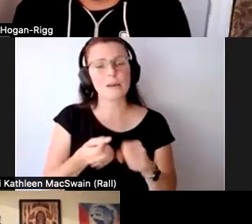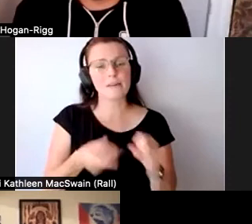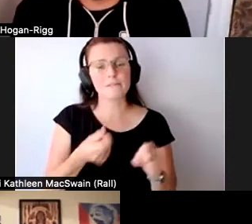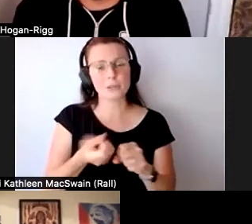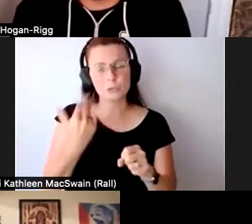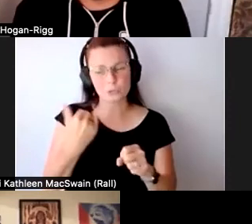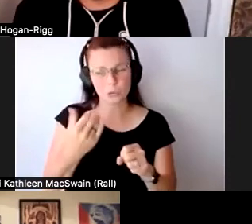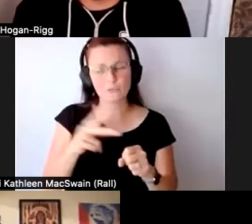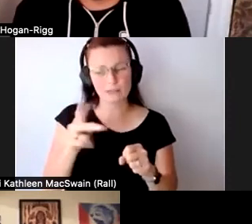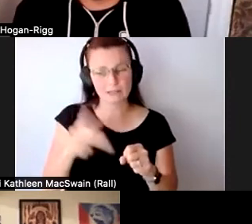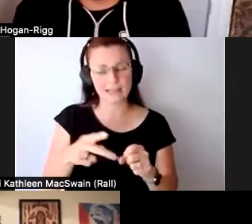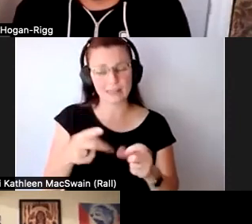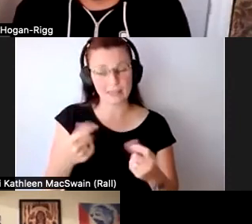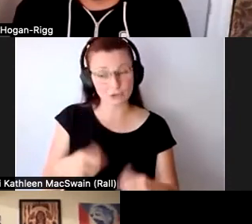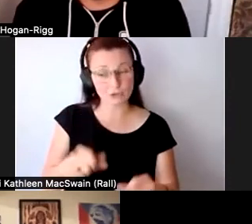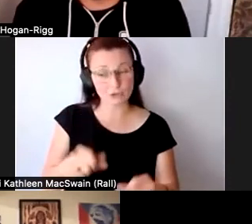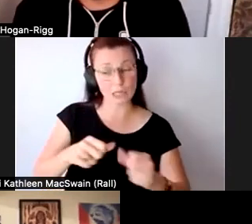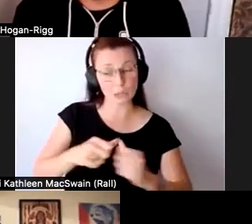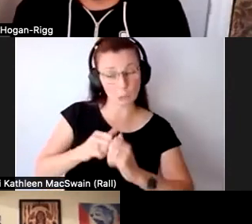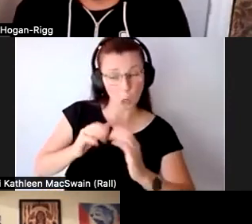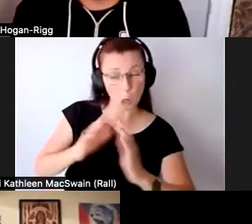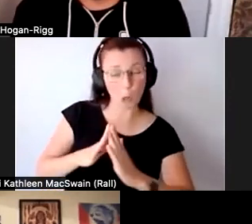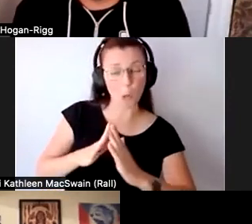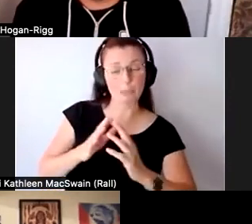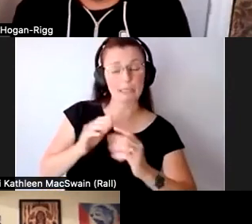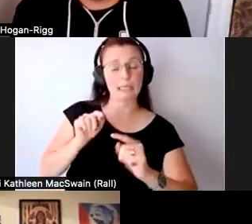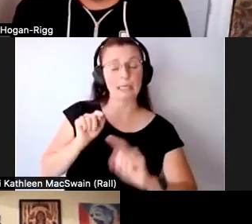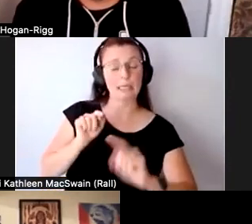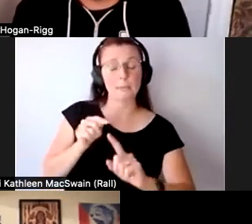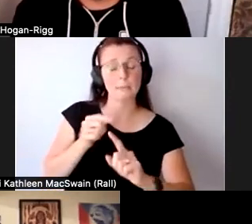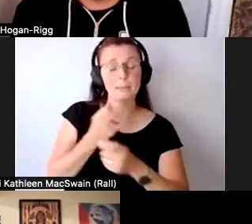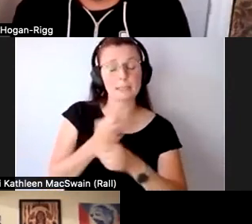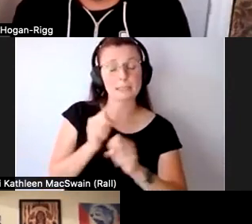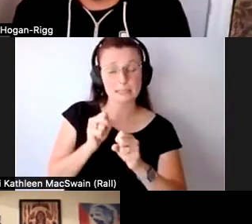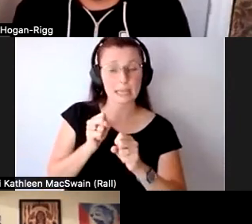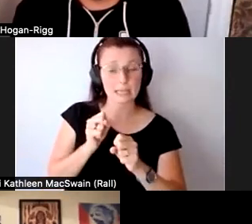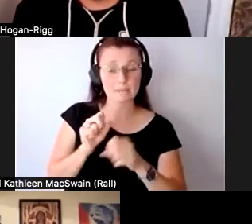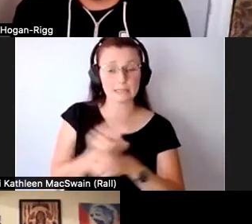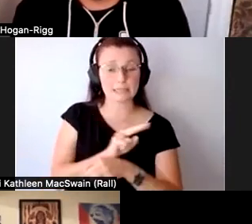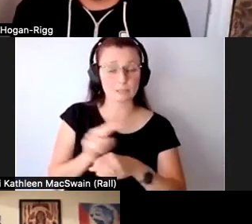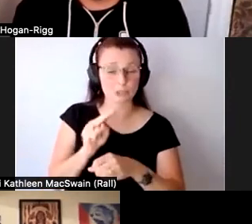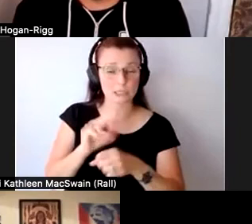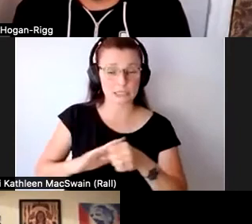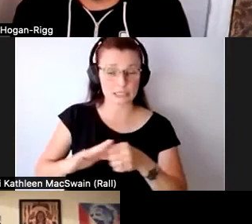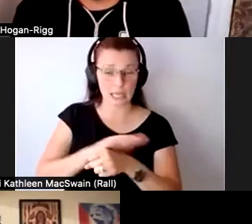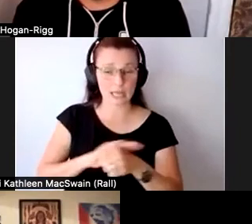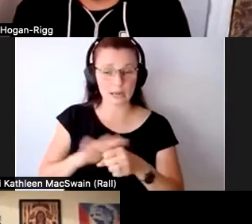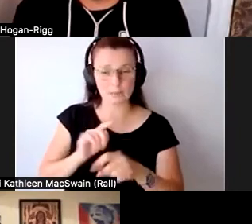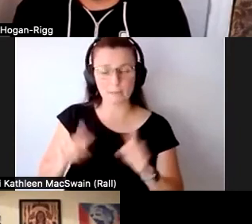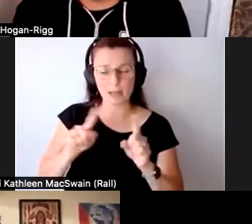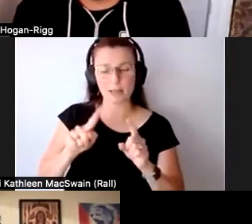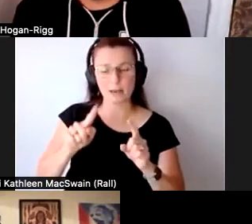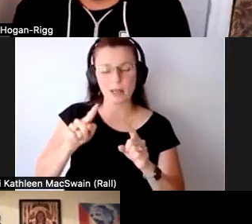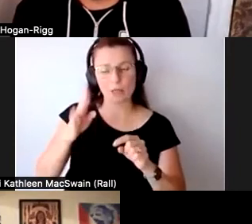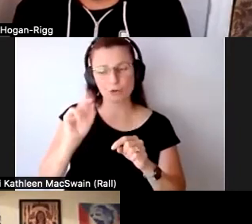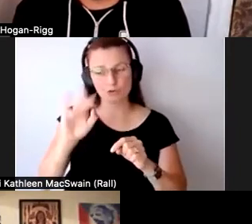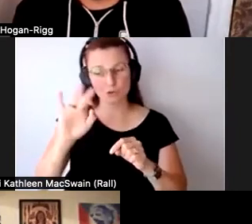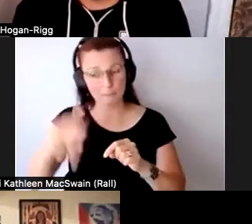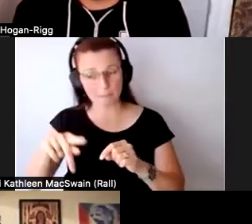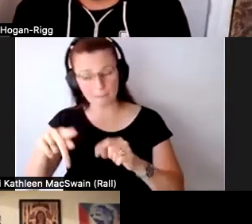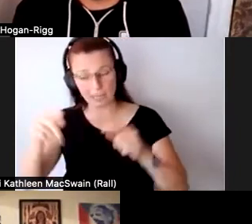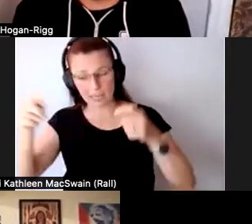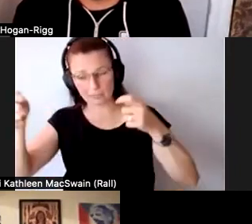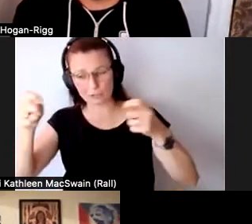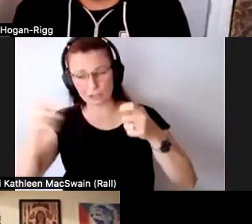site. Under the Trump administration, the Federal Department of Justice brought them to court, and the